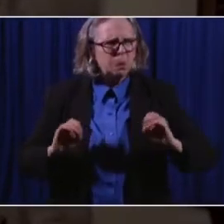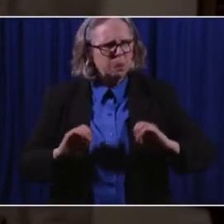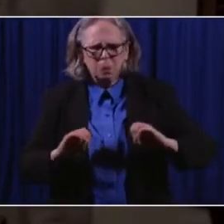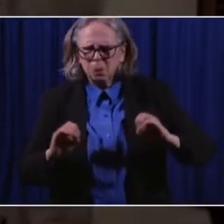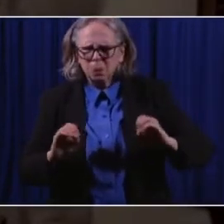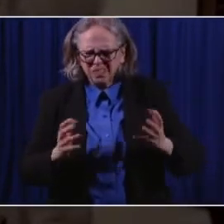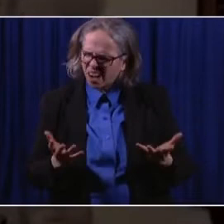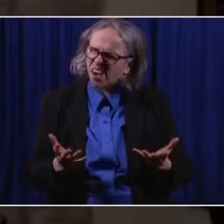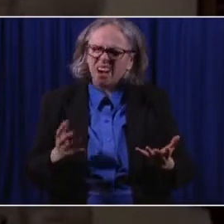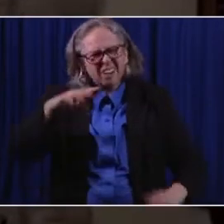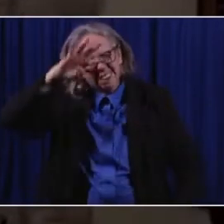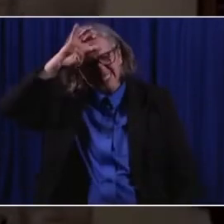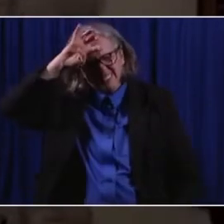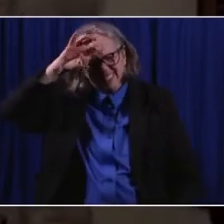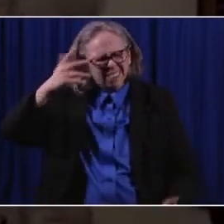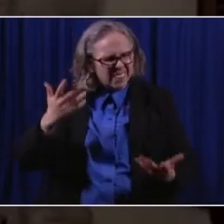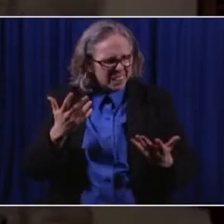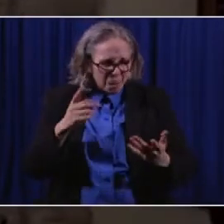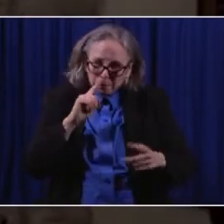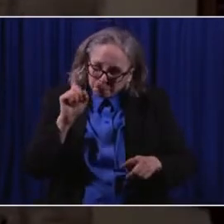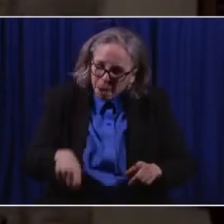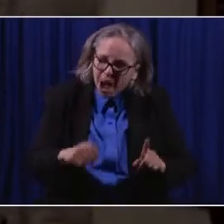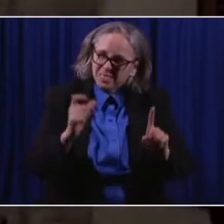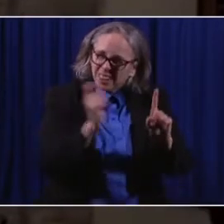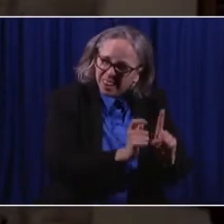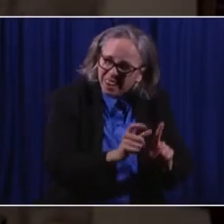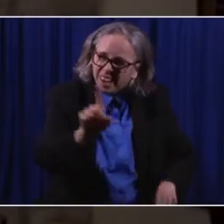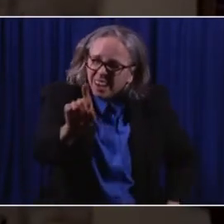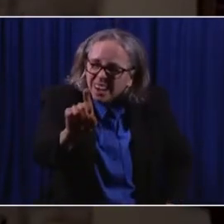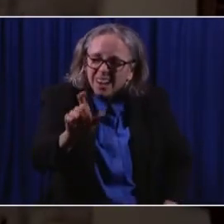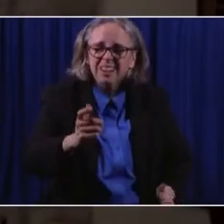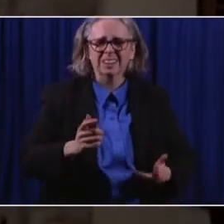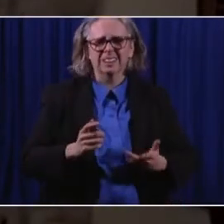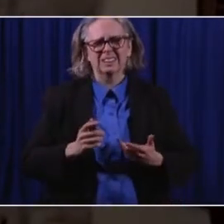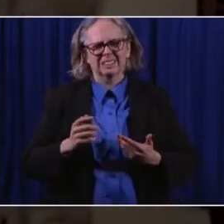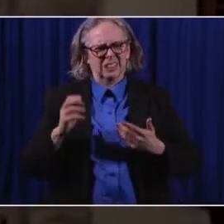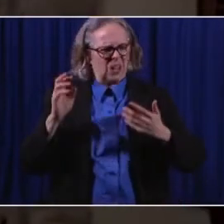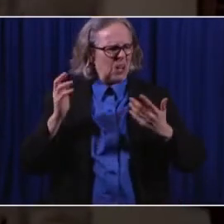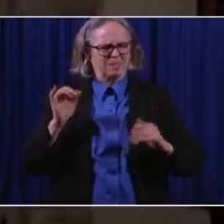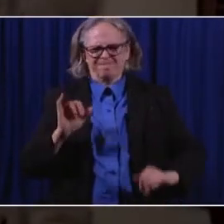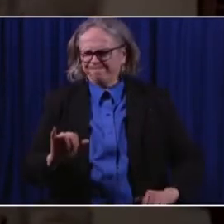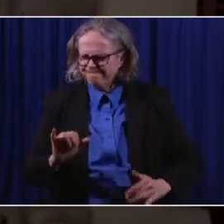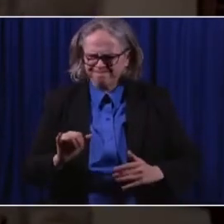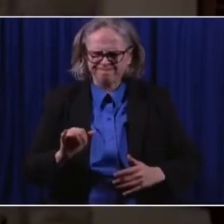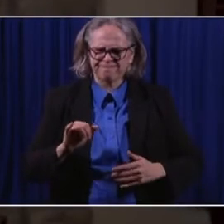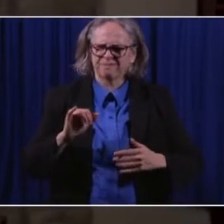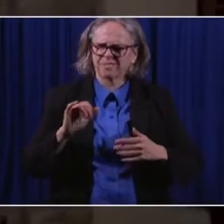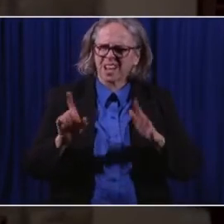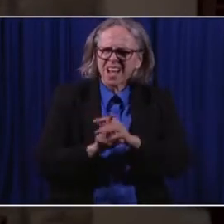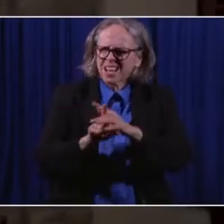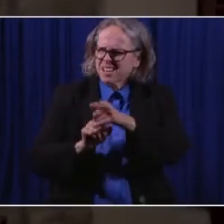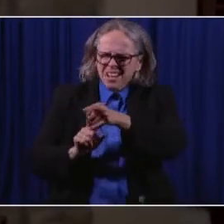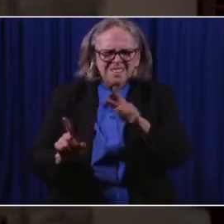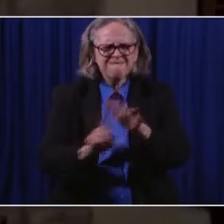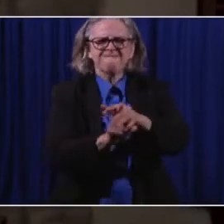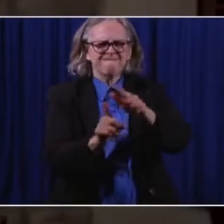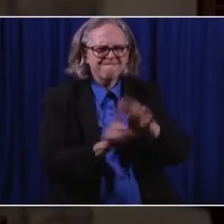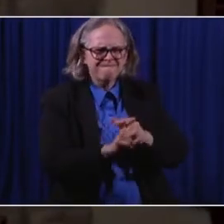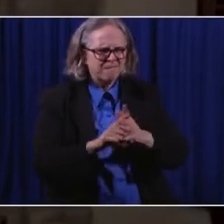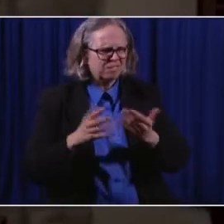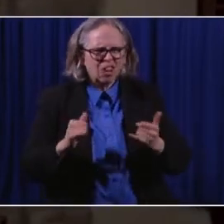up. And we didn't have any data to support that. So we decided to try to go get data so that we could make a logical